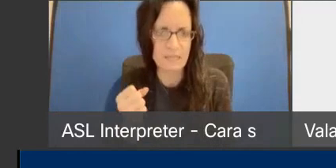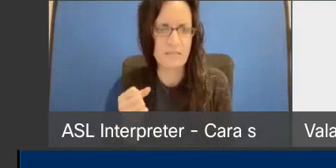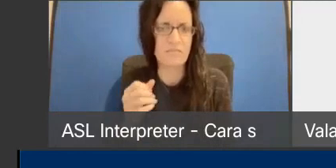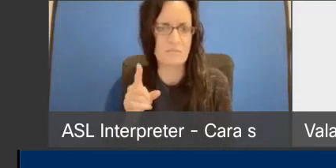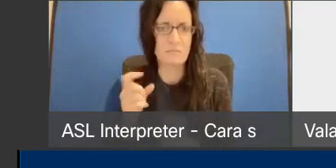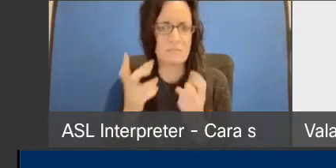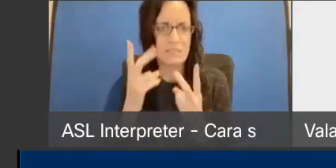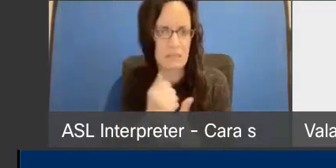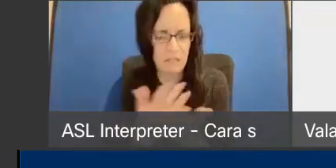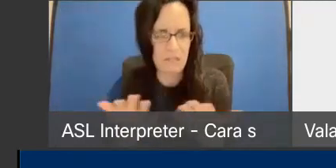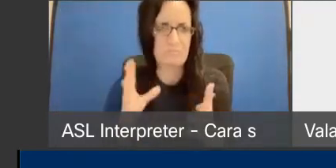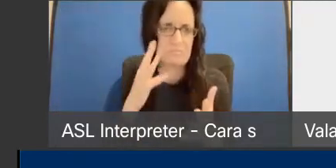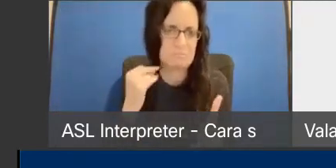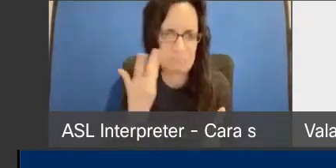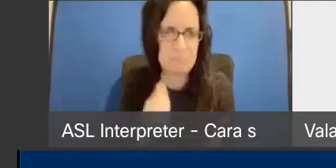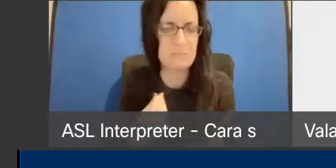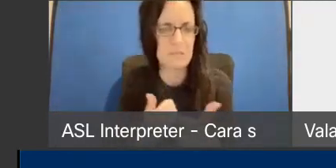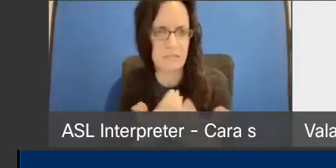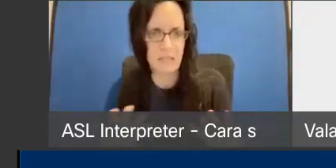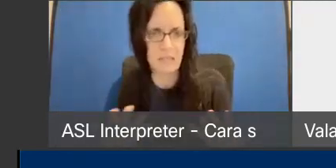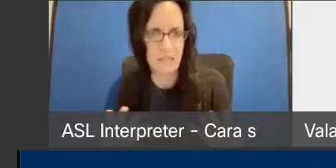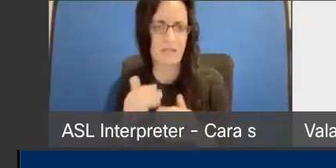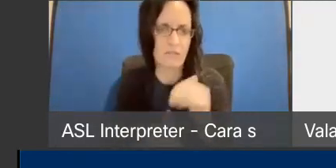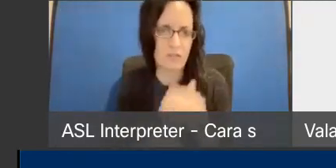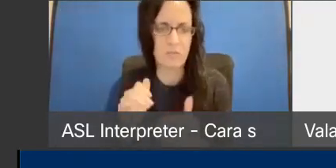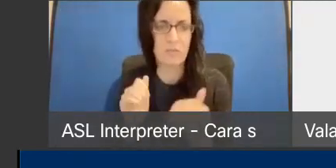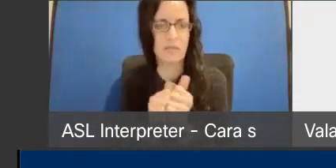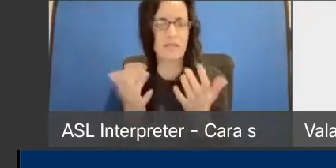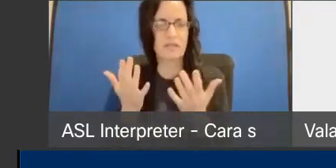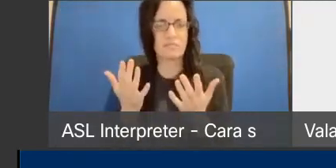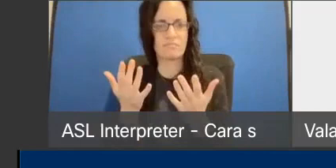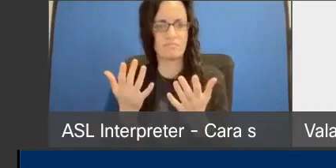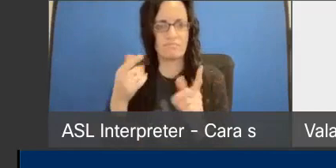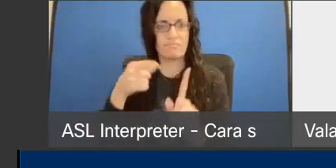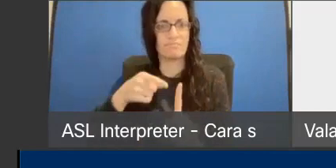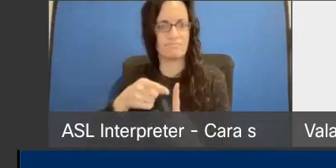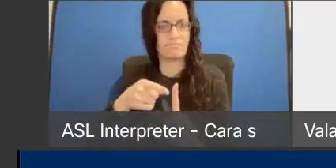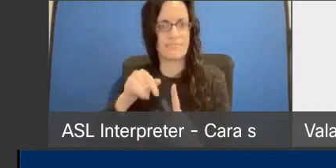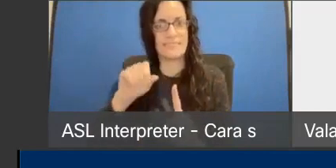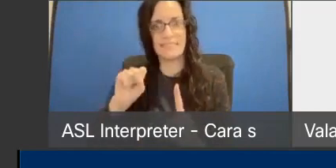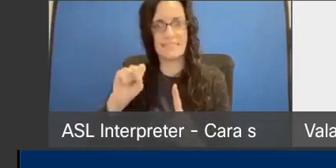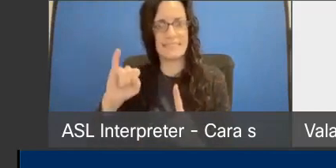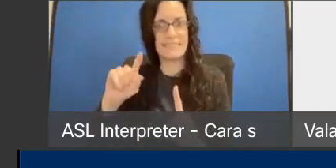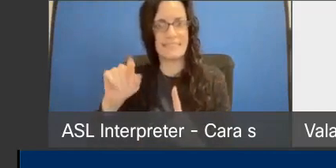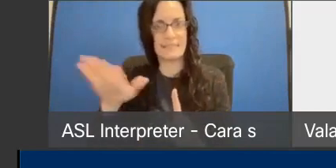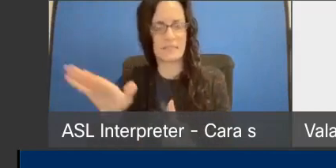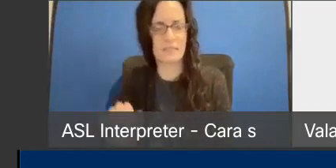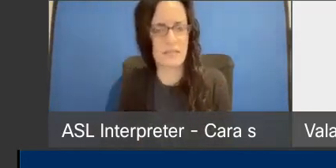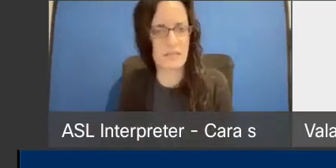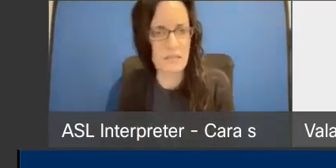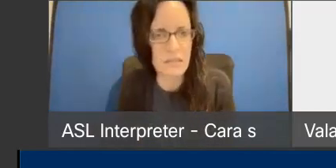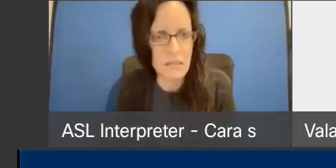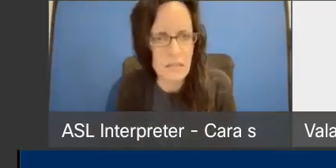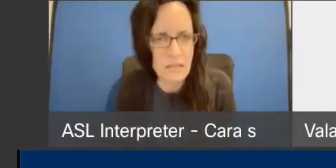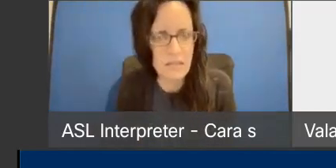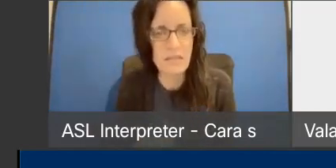done that, very comfortable with this is what it is, and that's it, and let's go. And I sat in his office with my